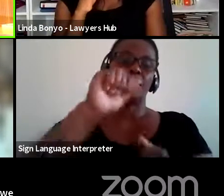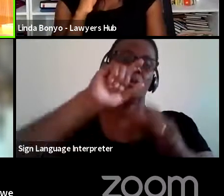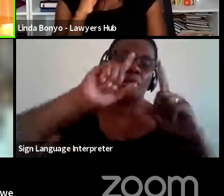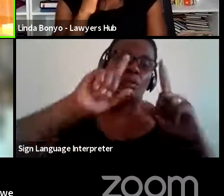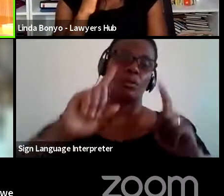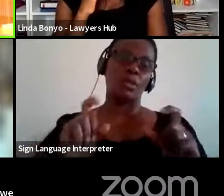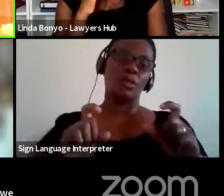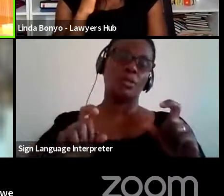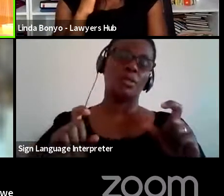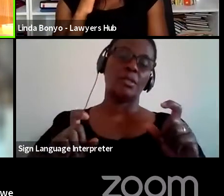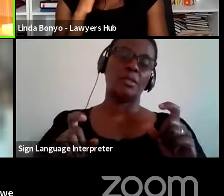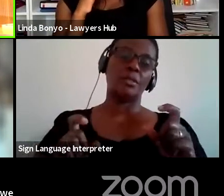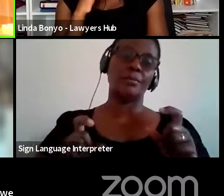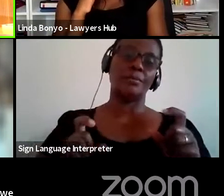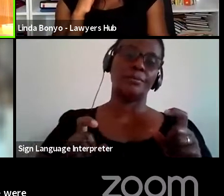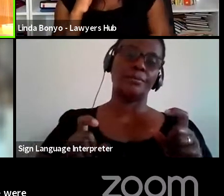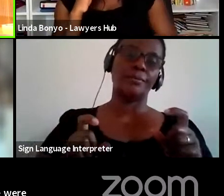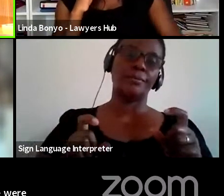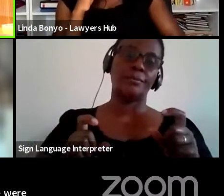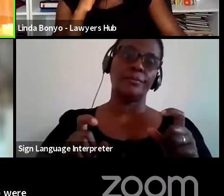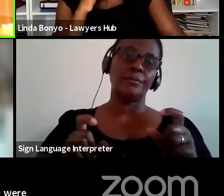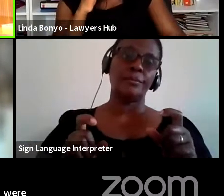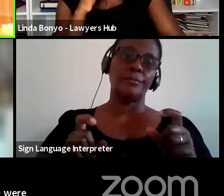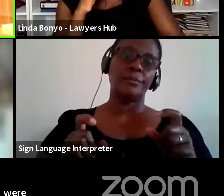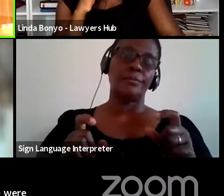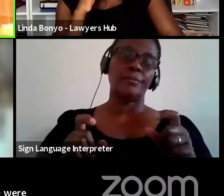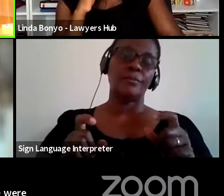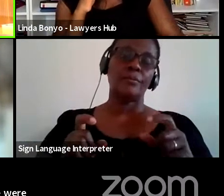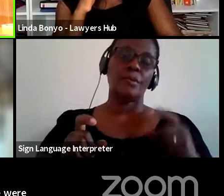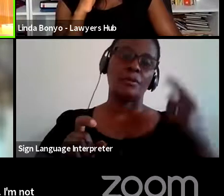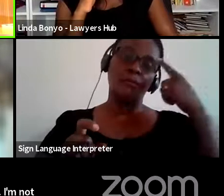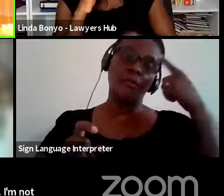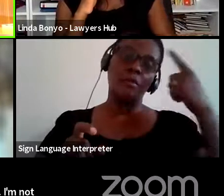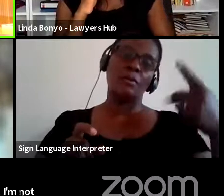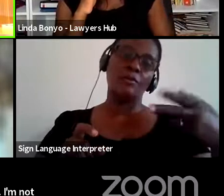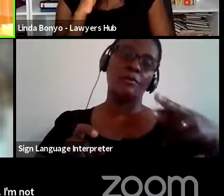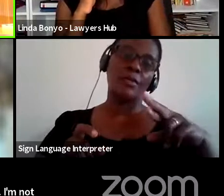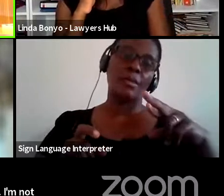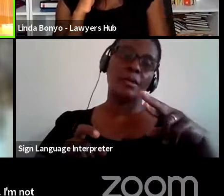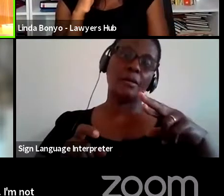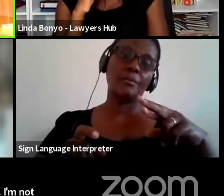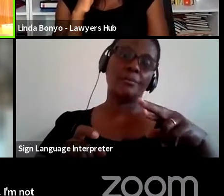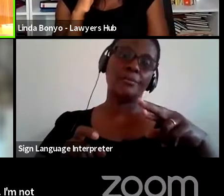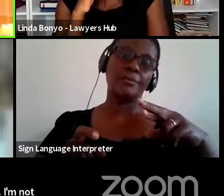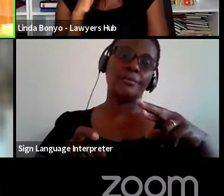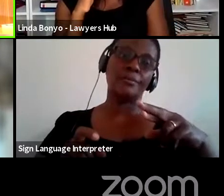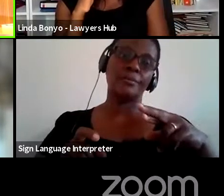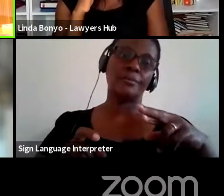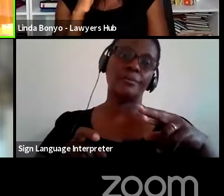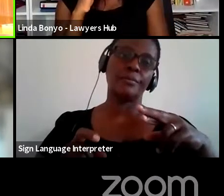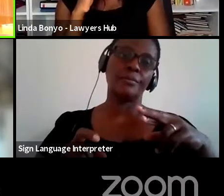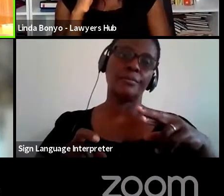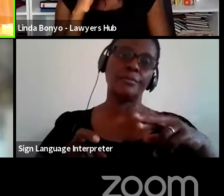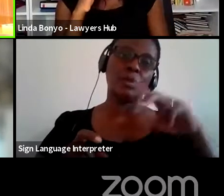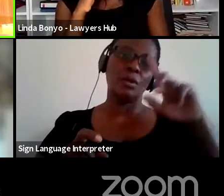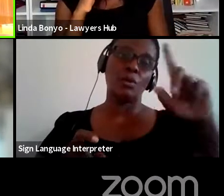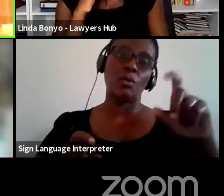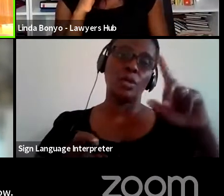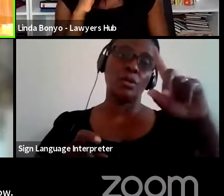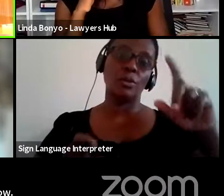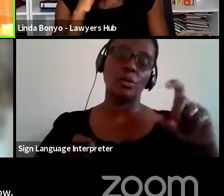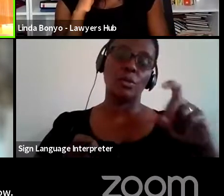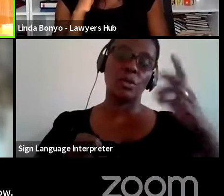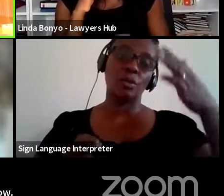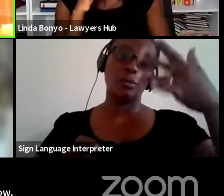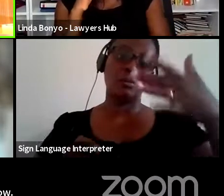in having feedback around. I'm not going to go over all of those questions now, but generally